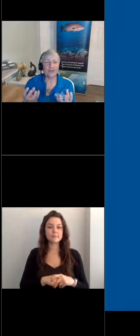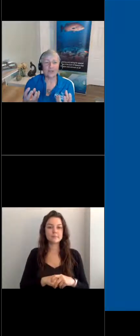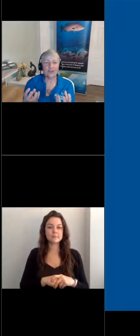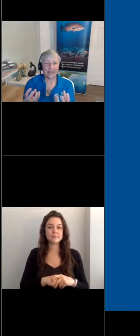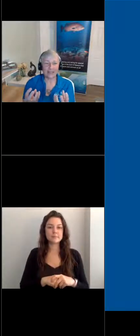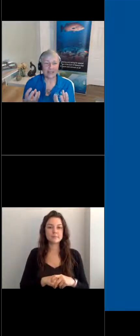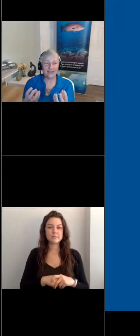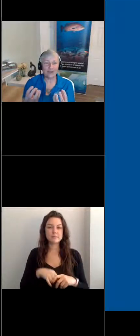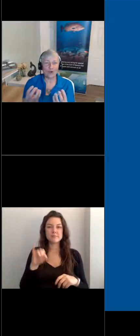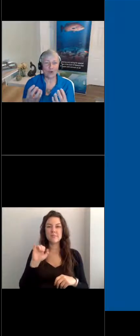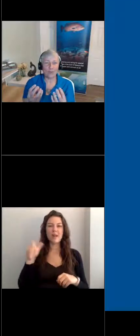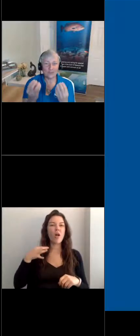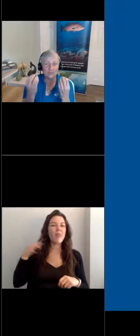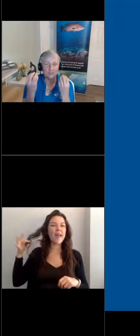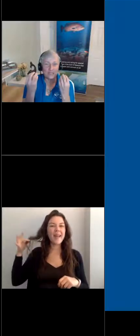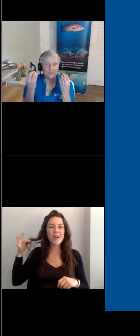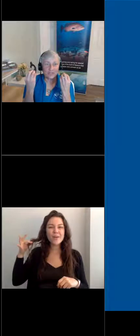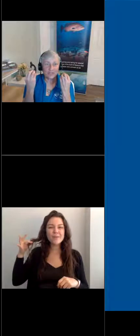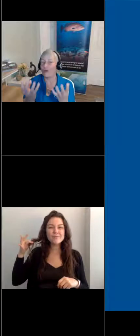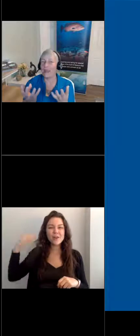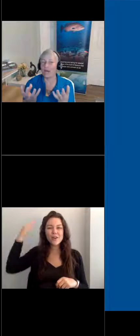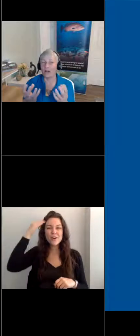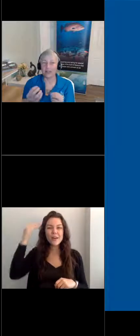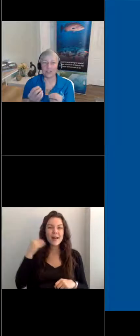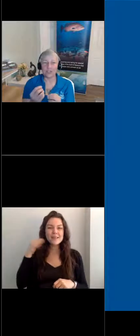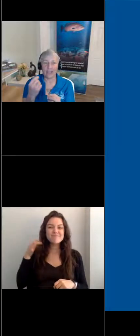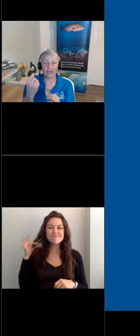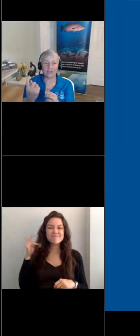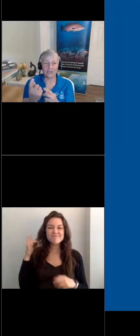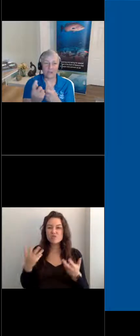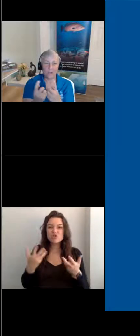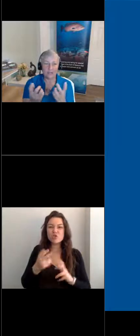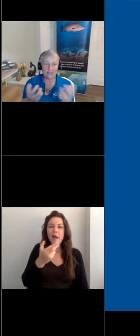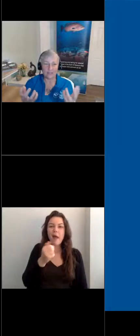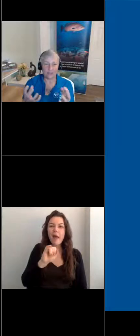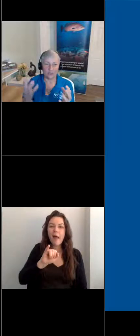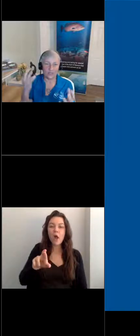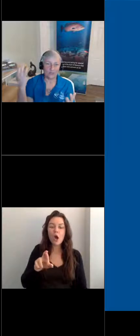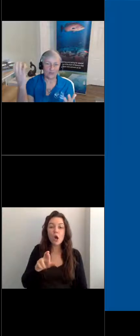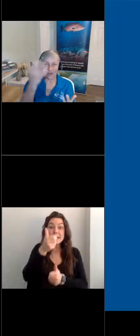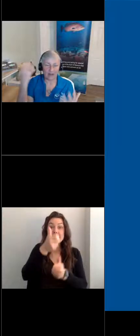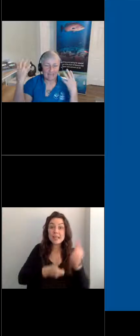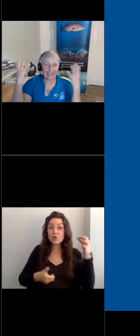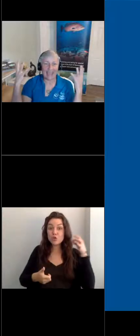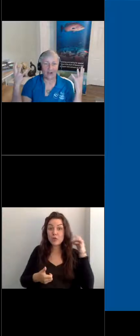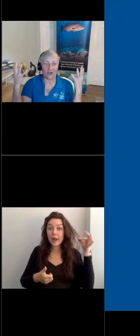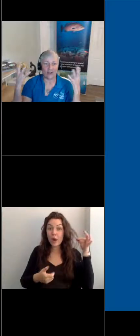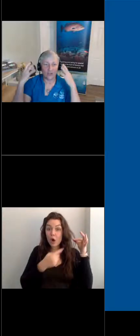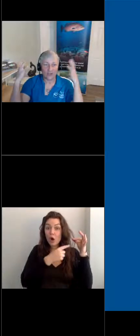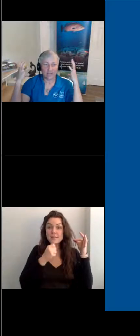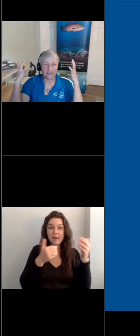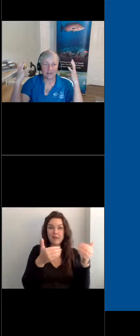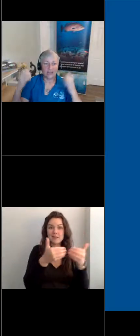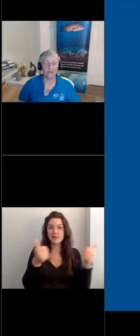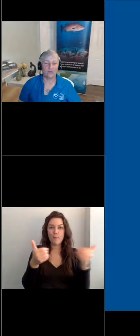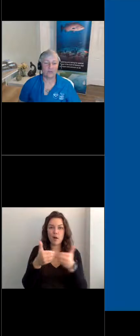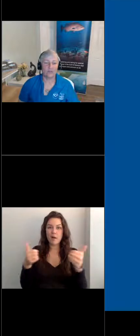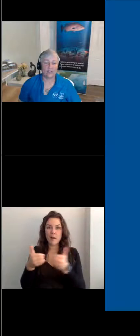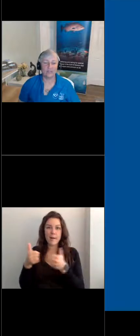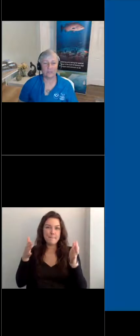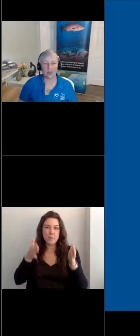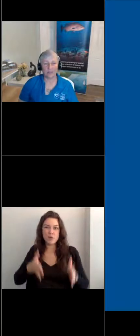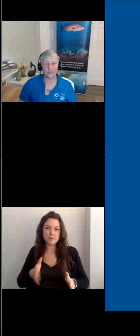all the hairs on your head. They're all that's just your hair, but you don't count each one separately. You talk about having hair as a